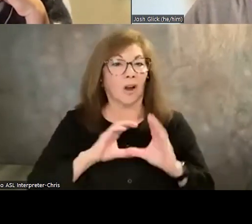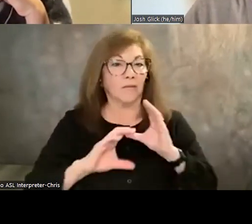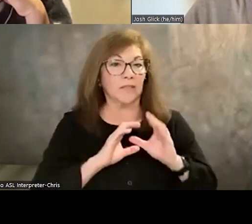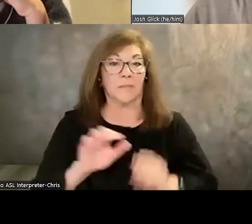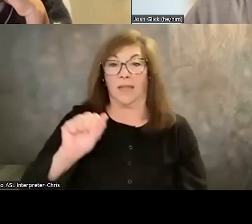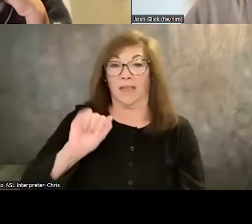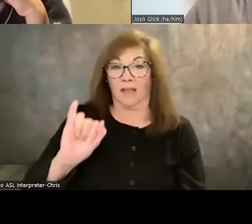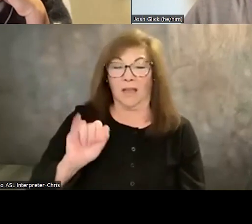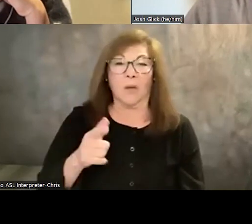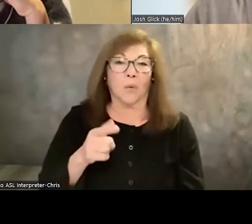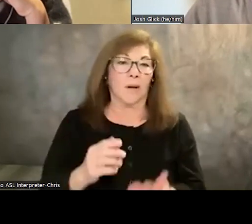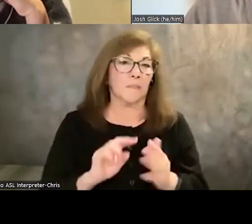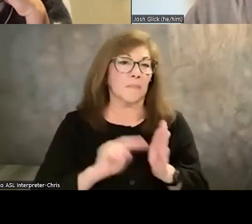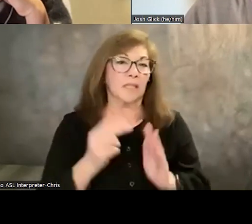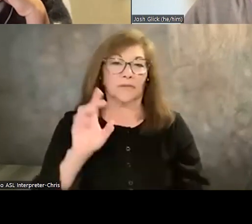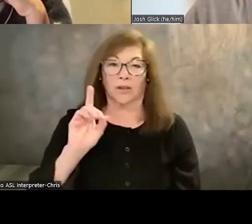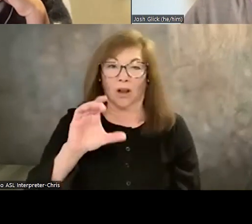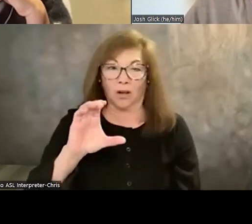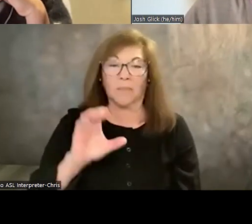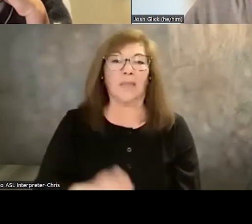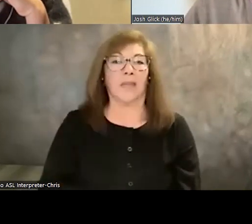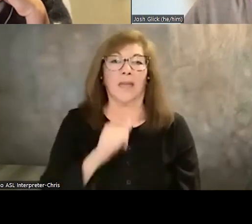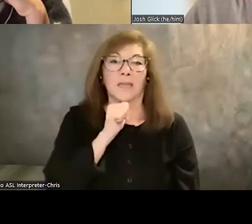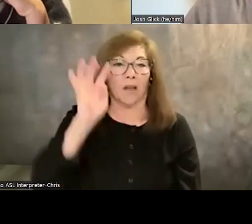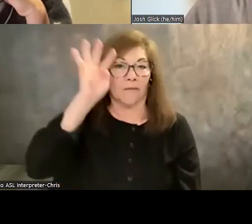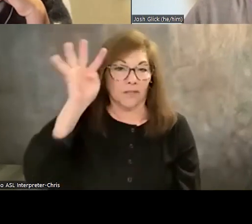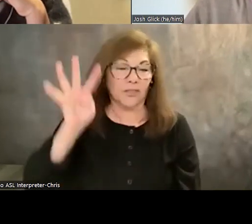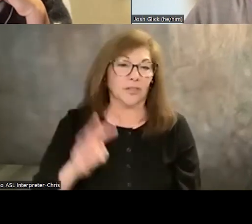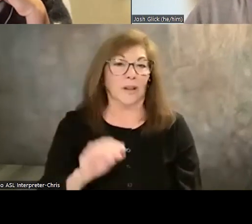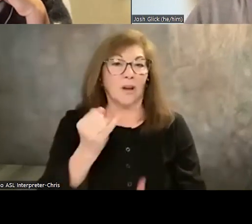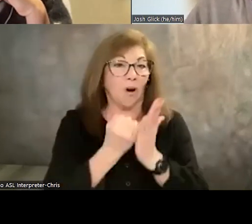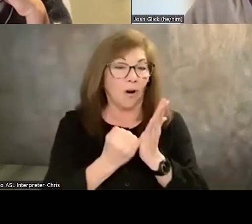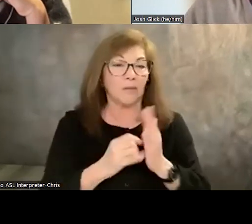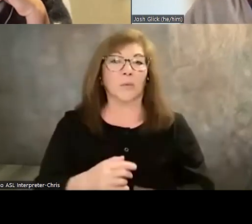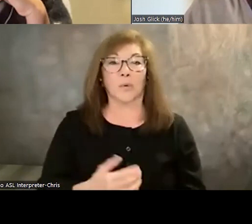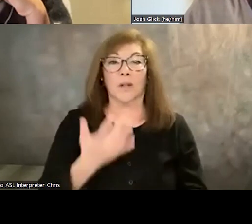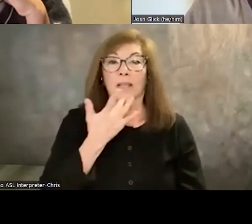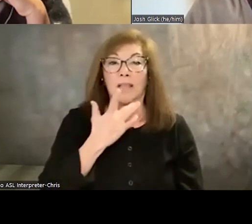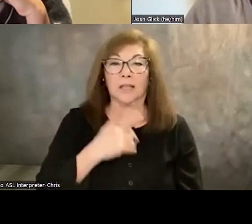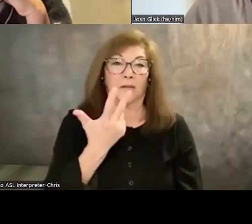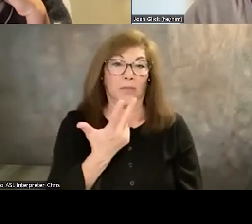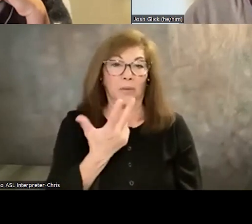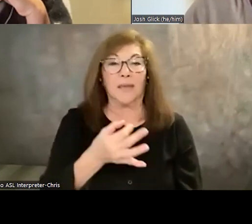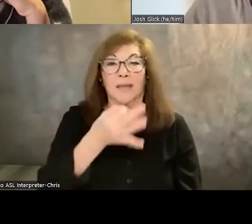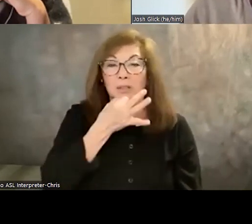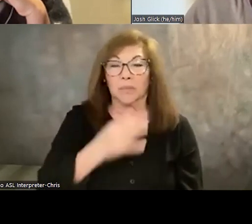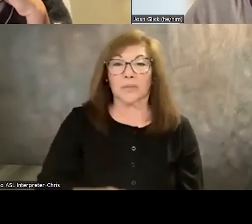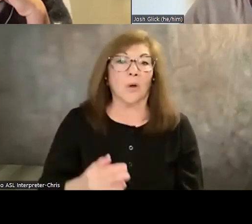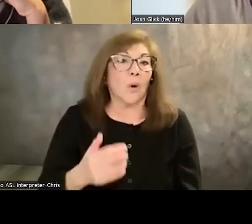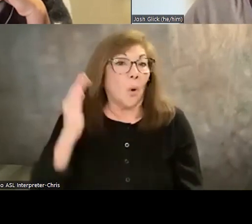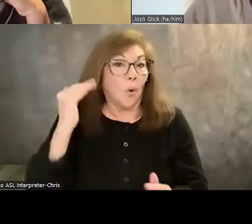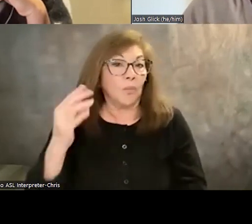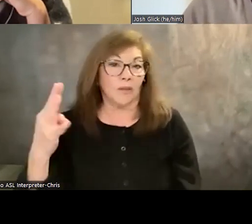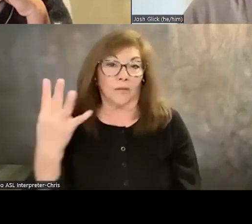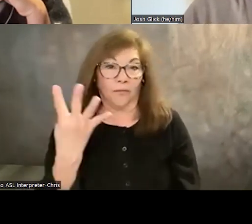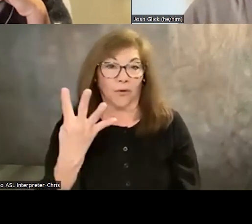what it means for documentary and the nonfiction arts. And we're fortunate to have three experts, hopefully the fourth will be